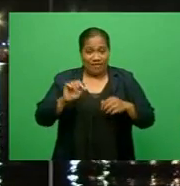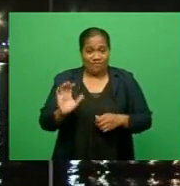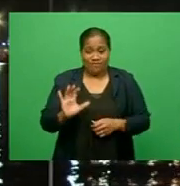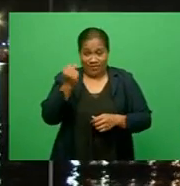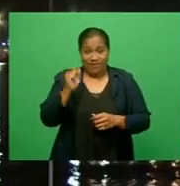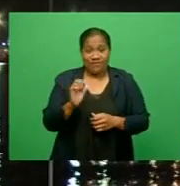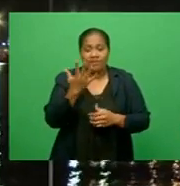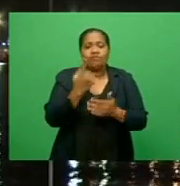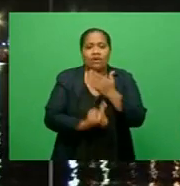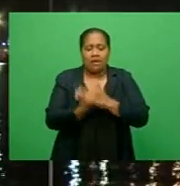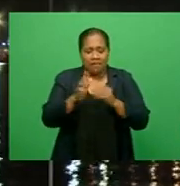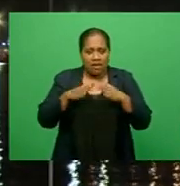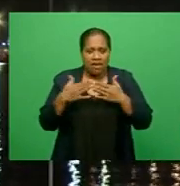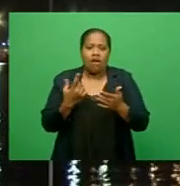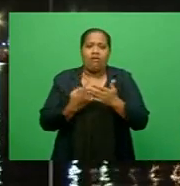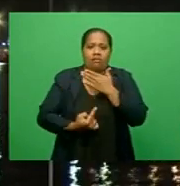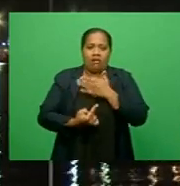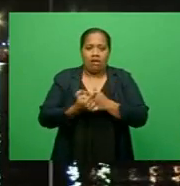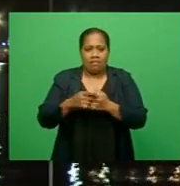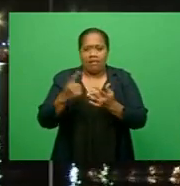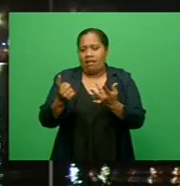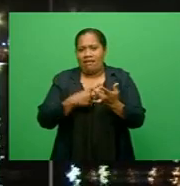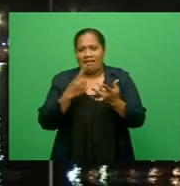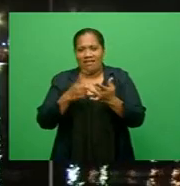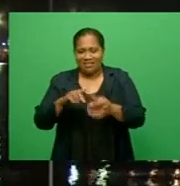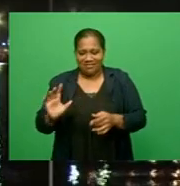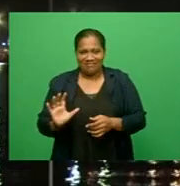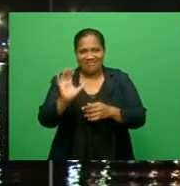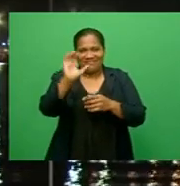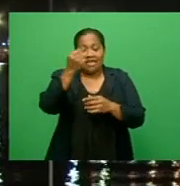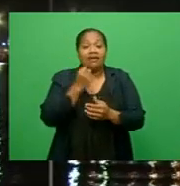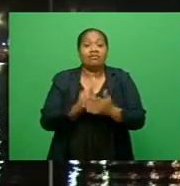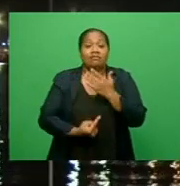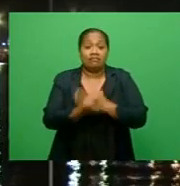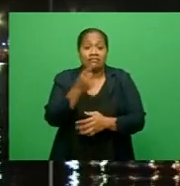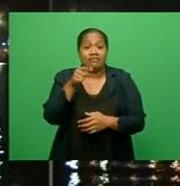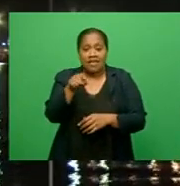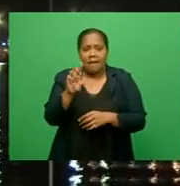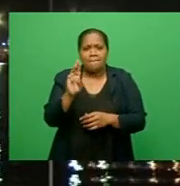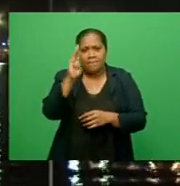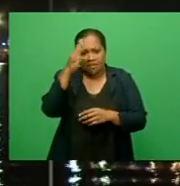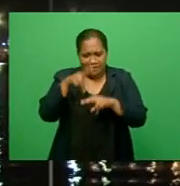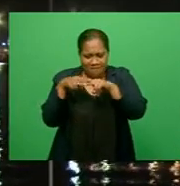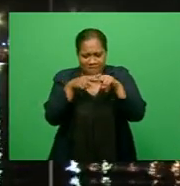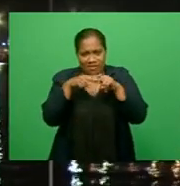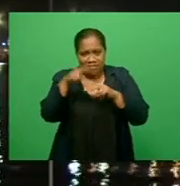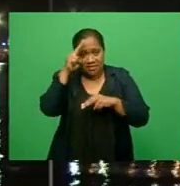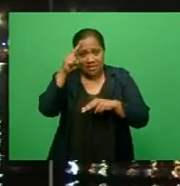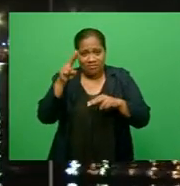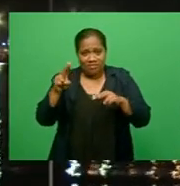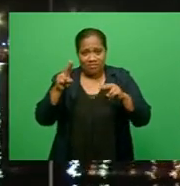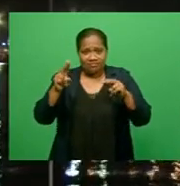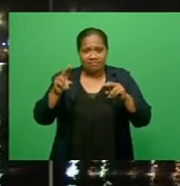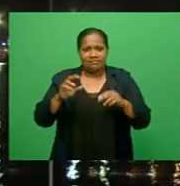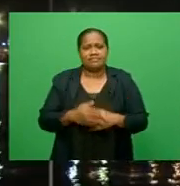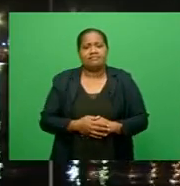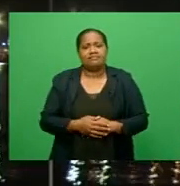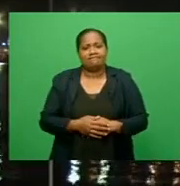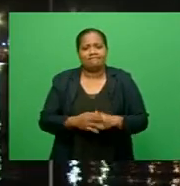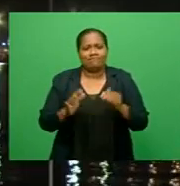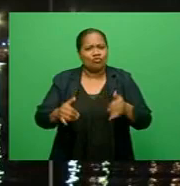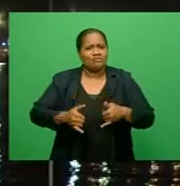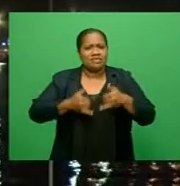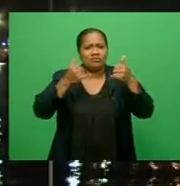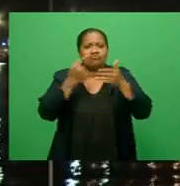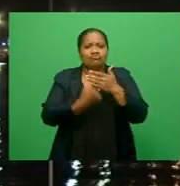another milestone achievement. Lingairi showed his class in the Mr. Fiji National Championship last night, claiming the